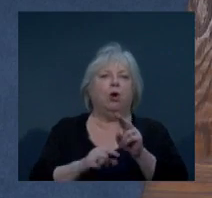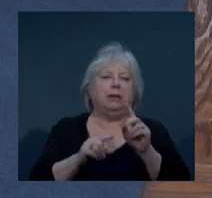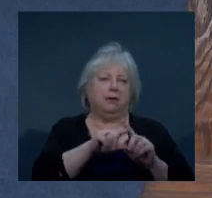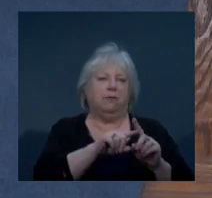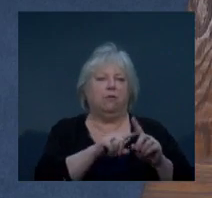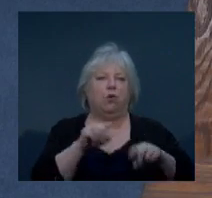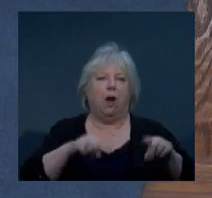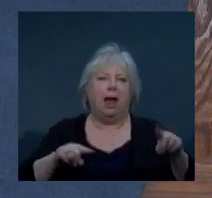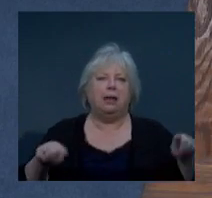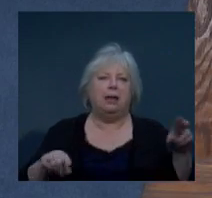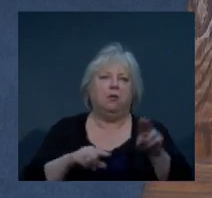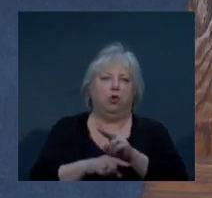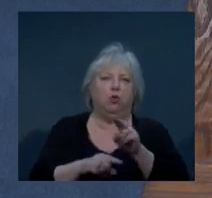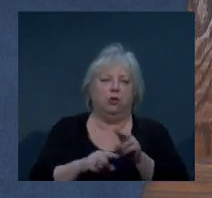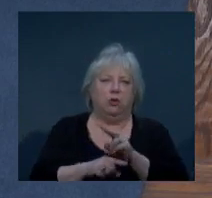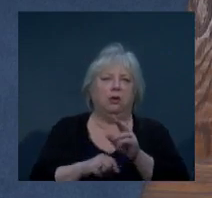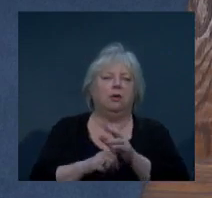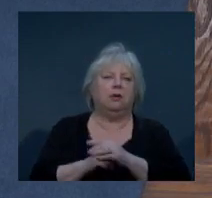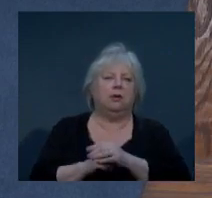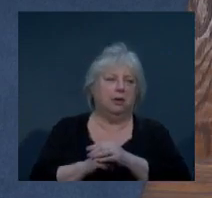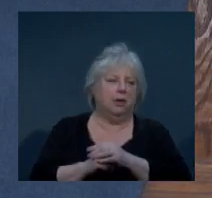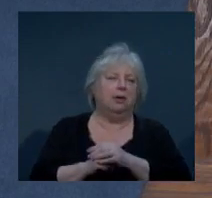uses.